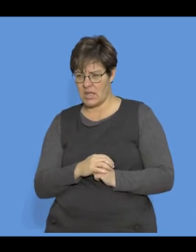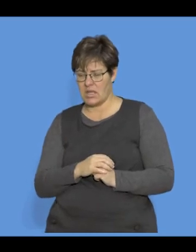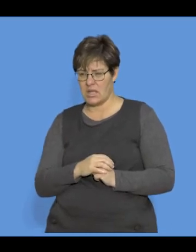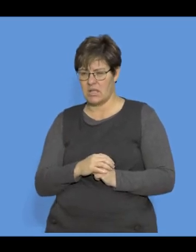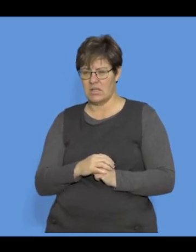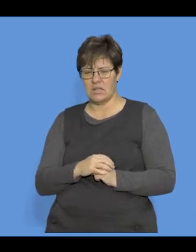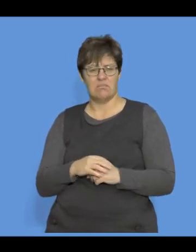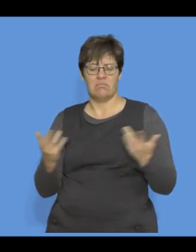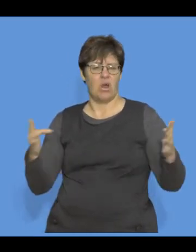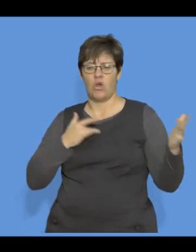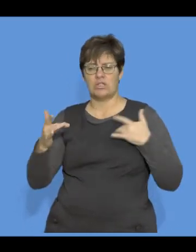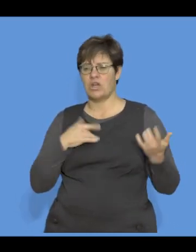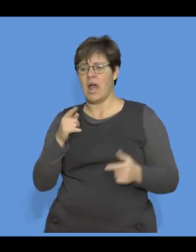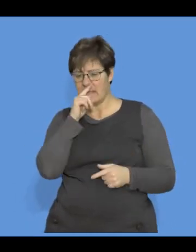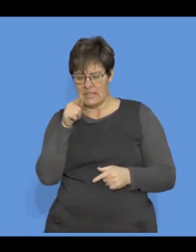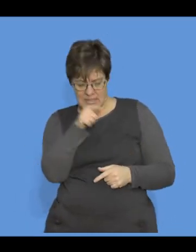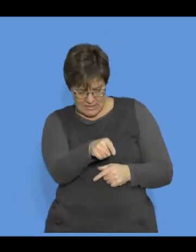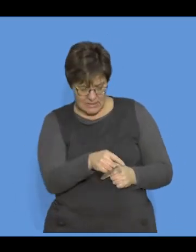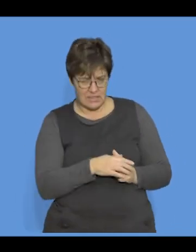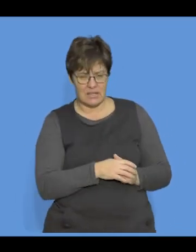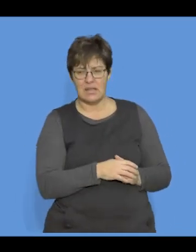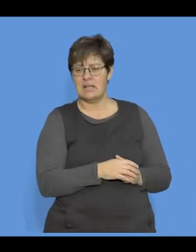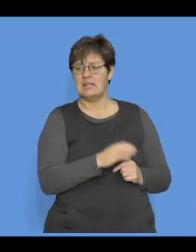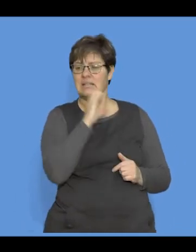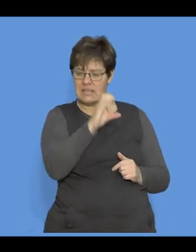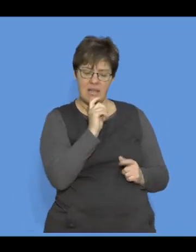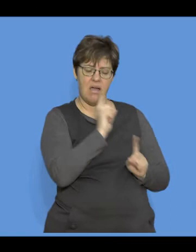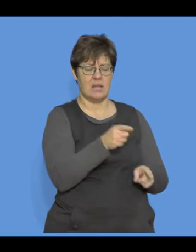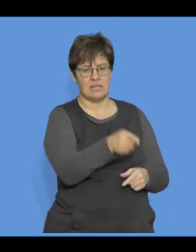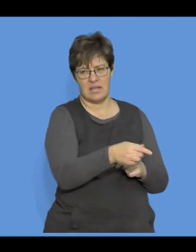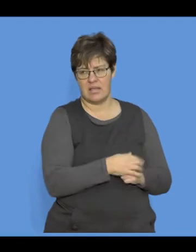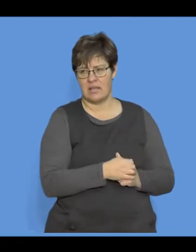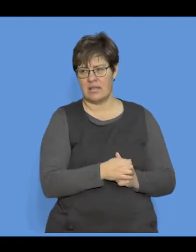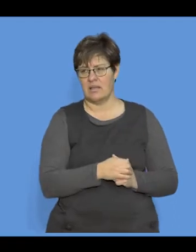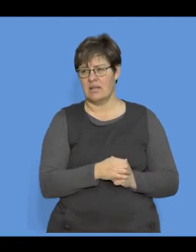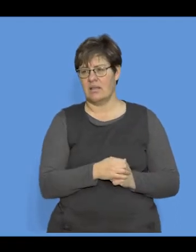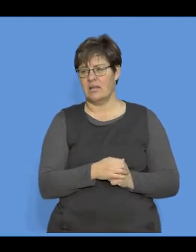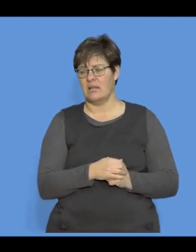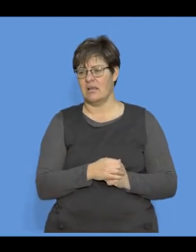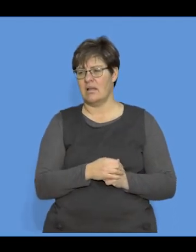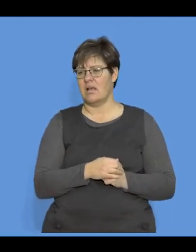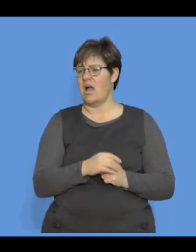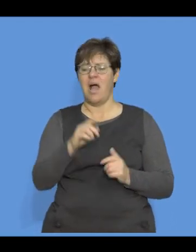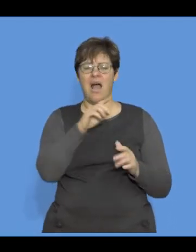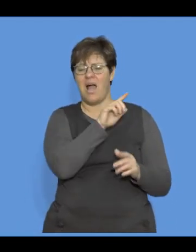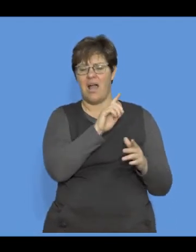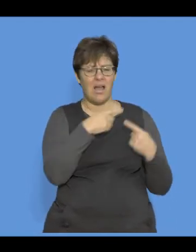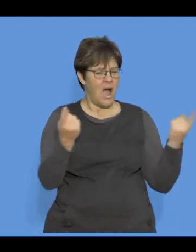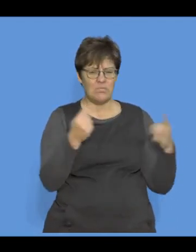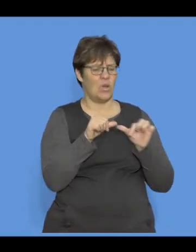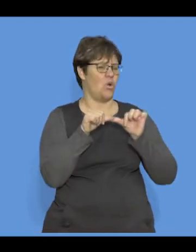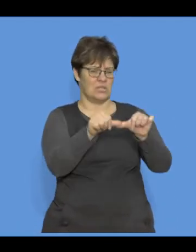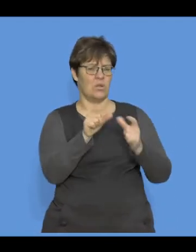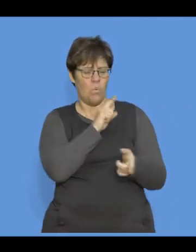to worry. I can see straight away, this is my answer that I've calculated. It can't be constant force. The force